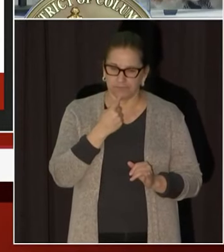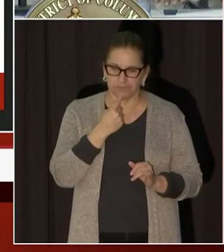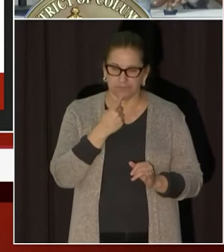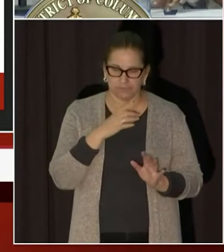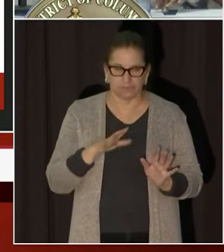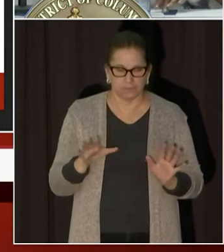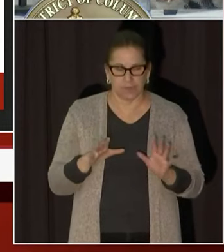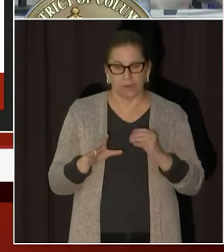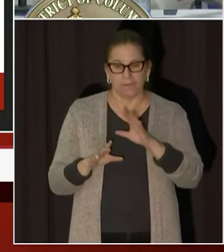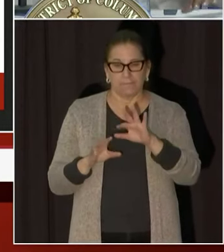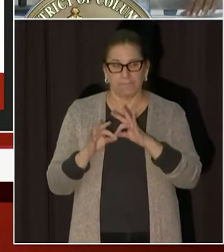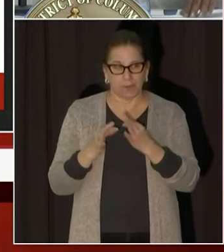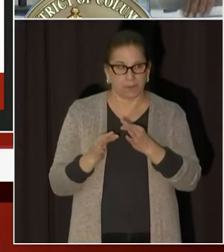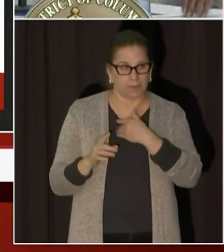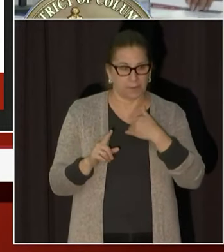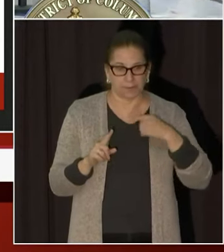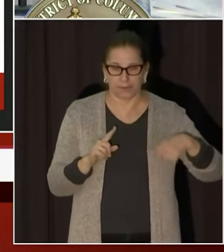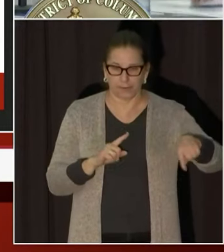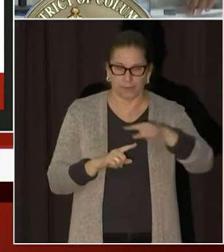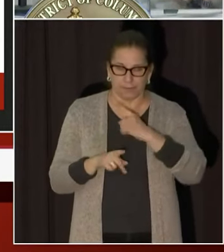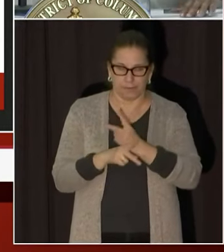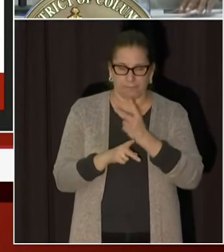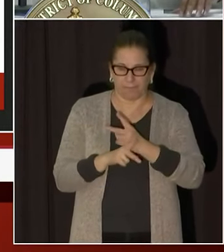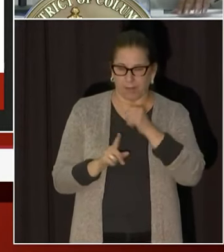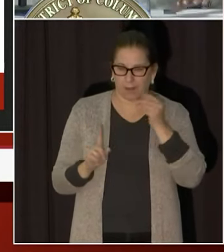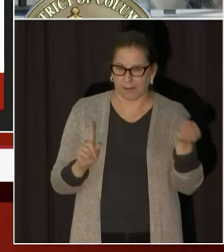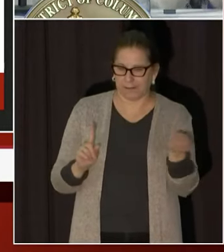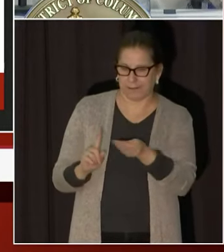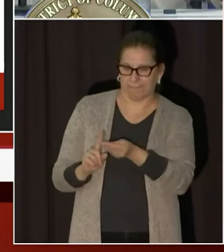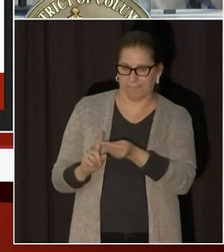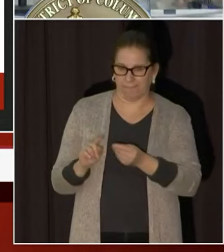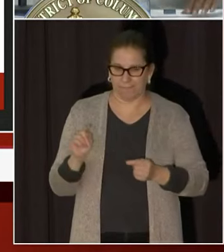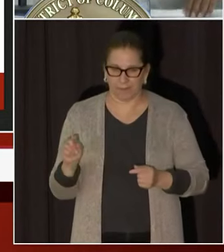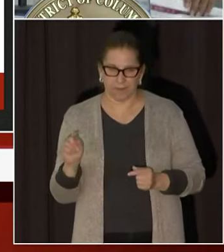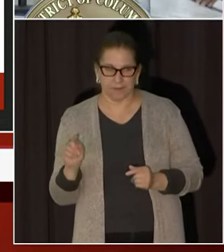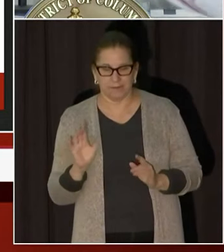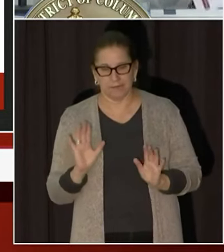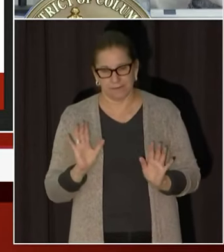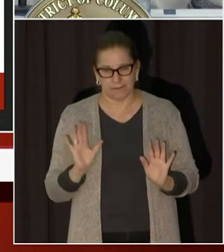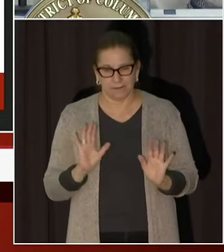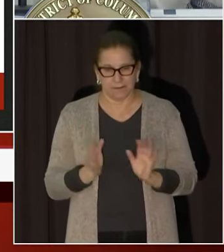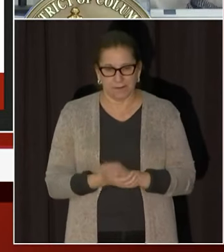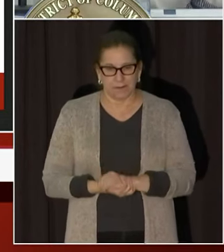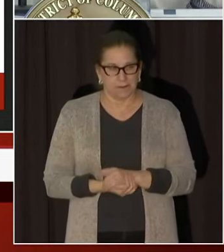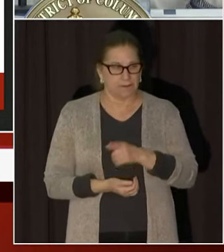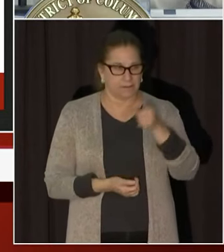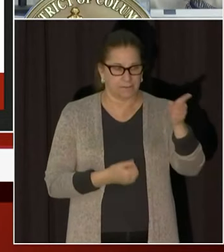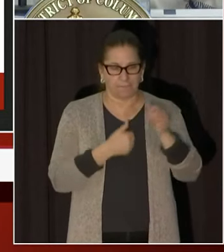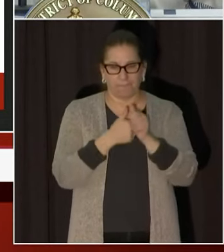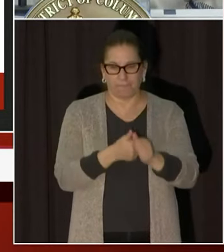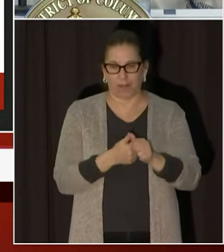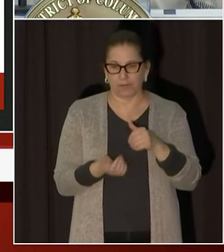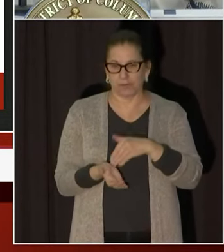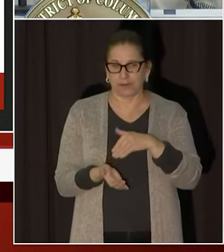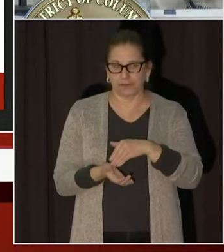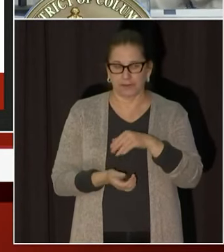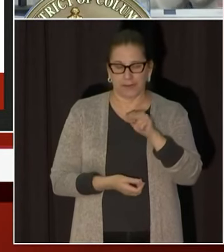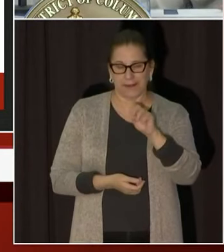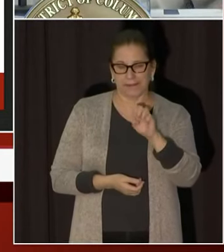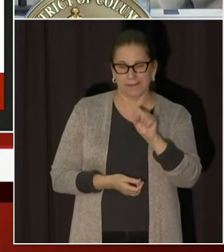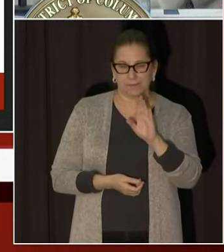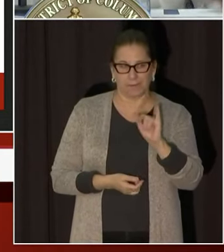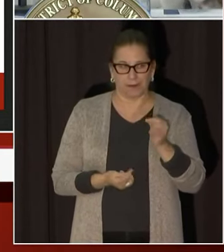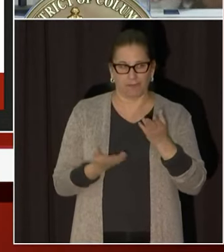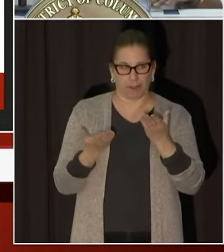your body's telling you and follow Dr. Nesbitt's recommendations.